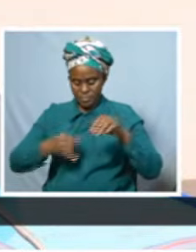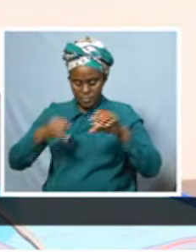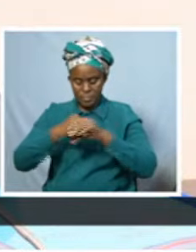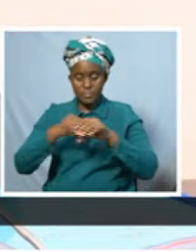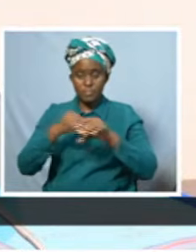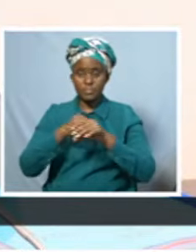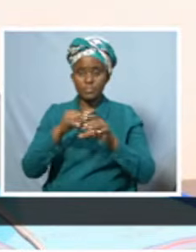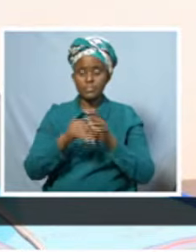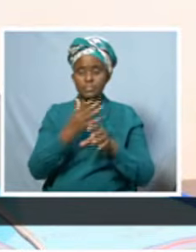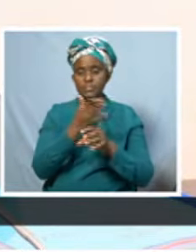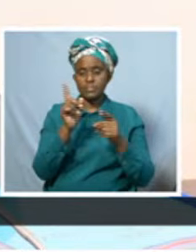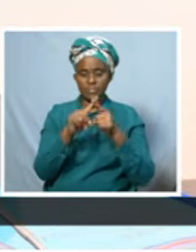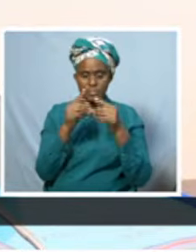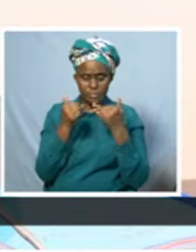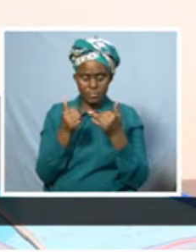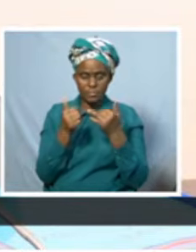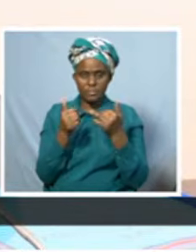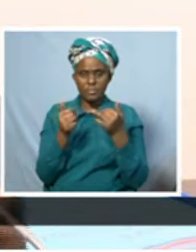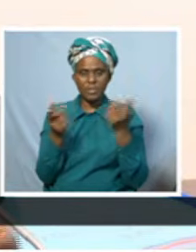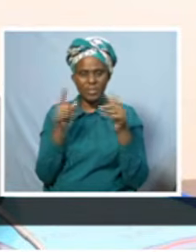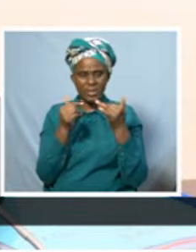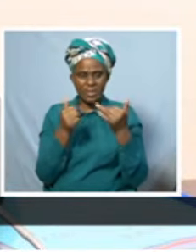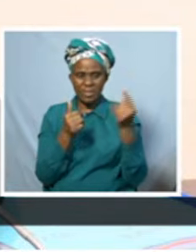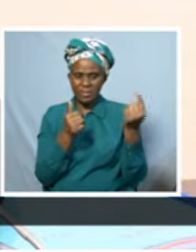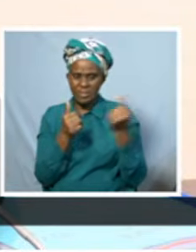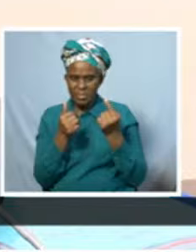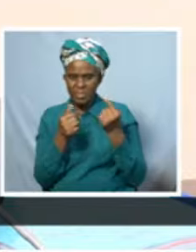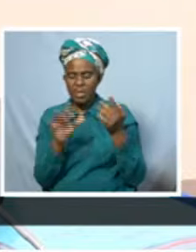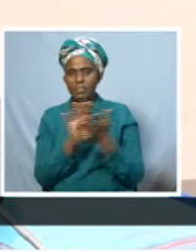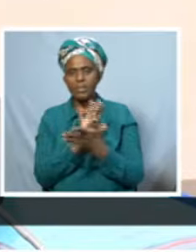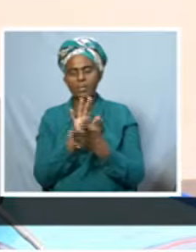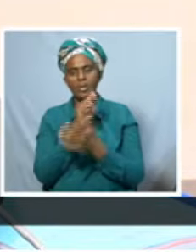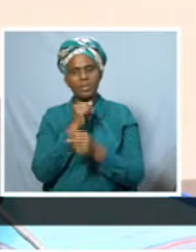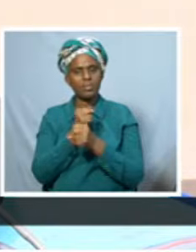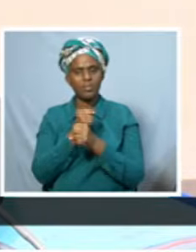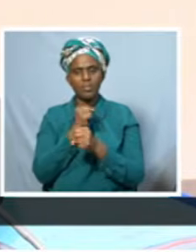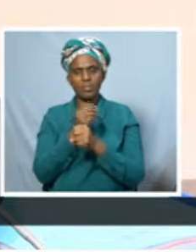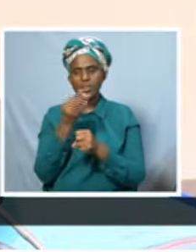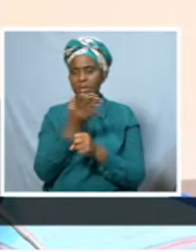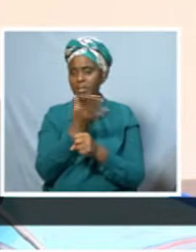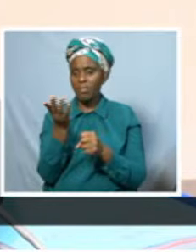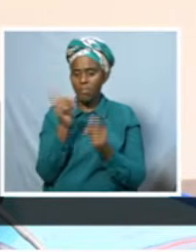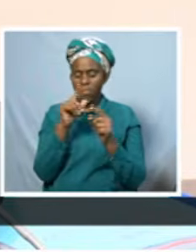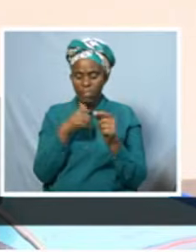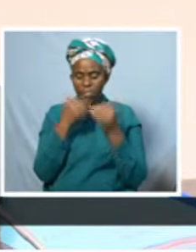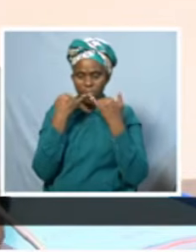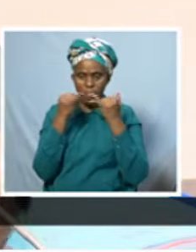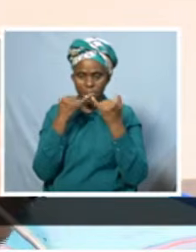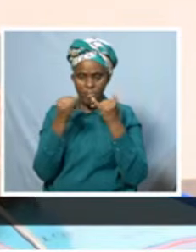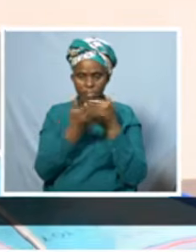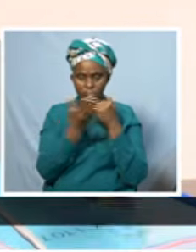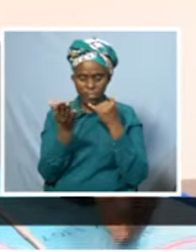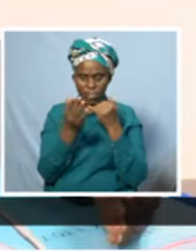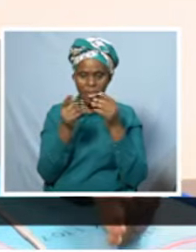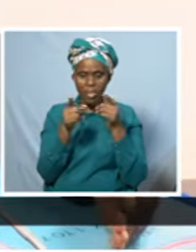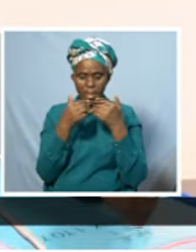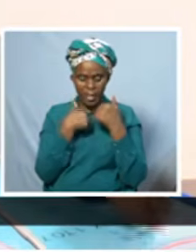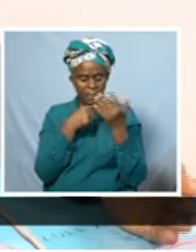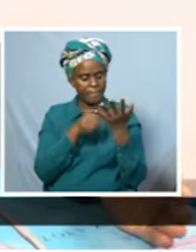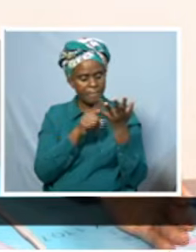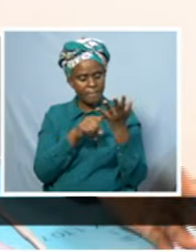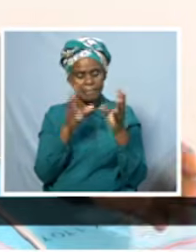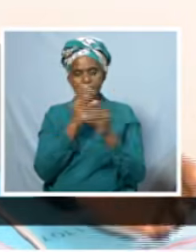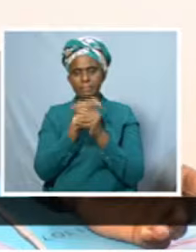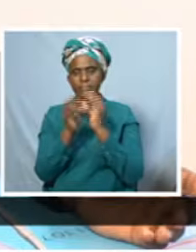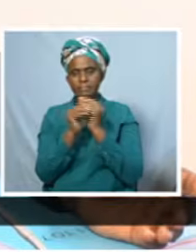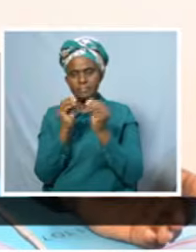them. However, when it comes now to paperwork, most of them, when we inform them that you have this missing and